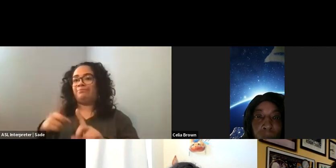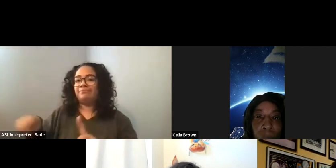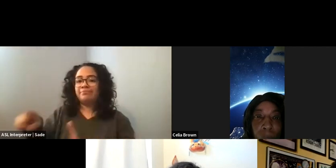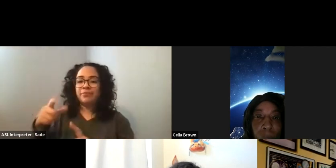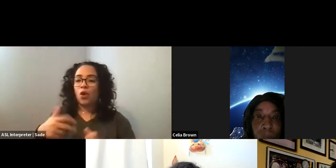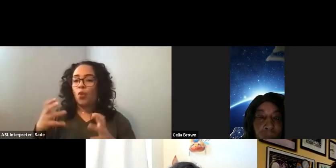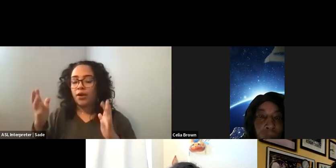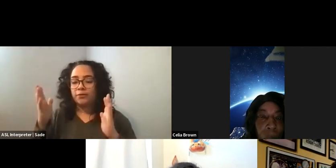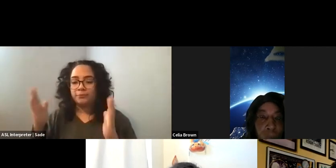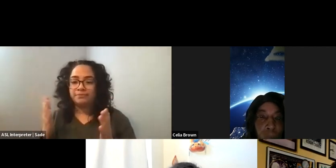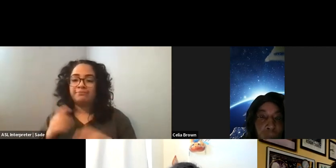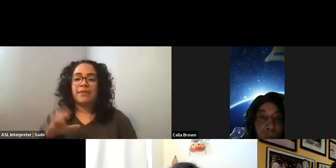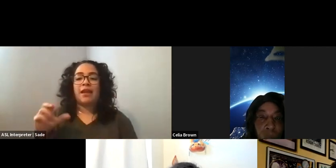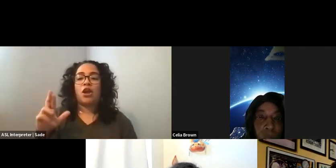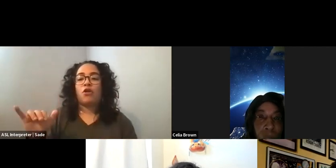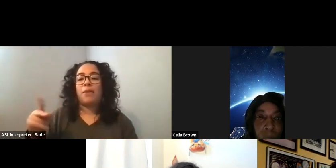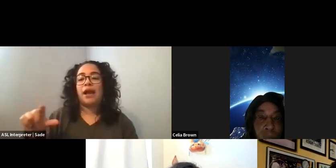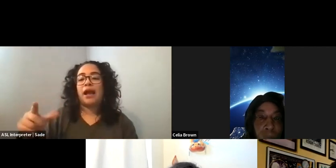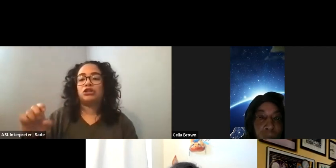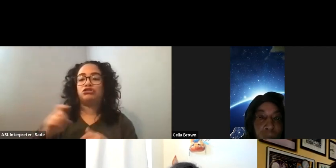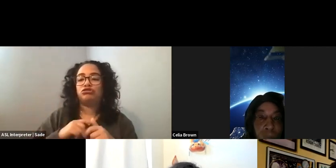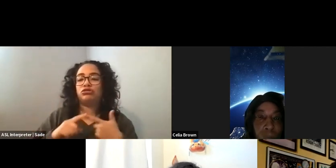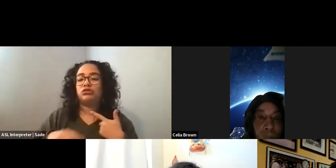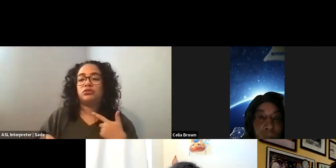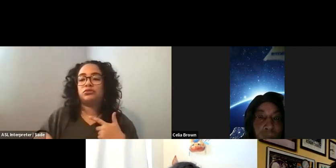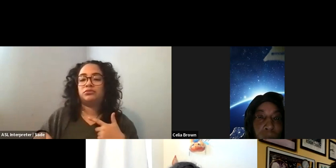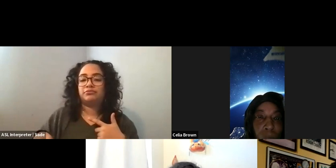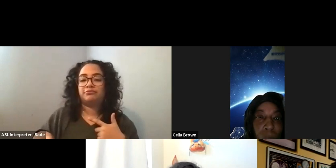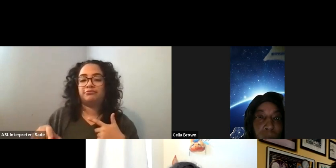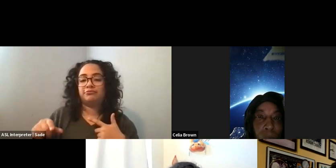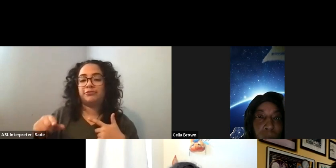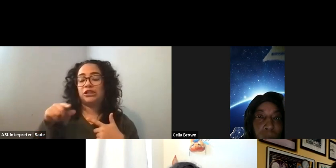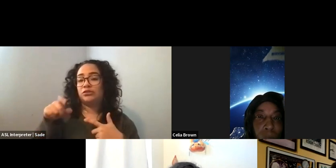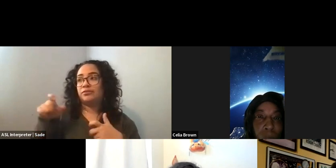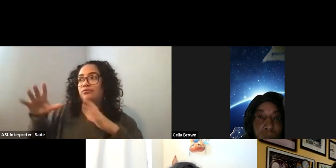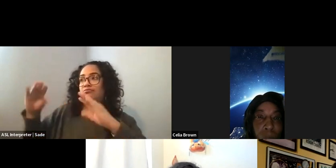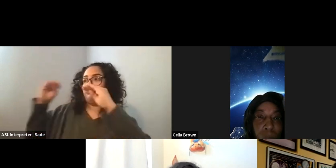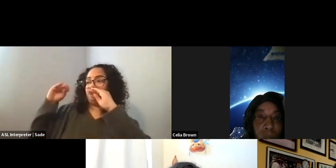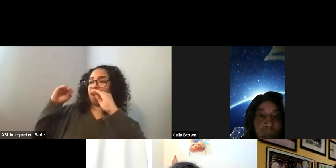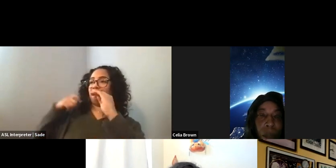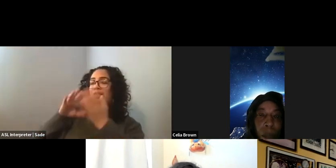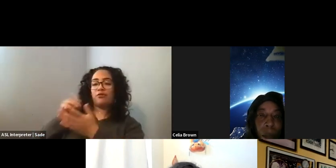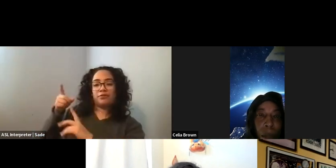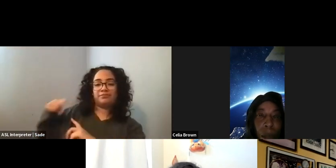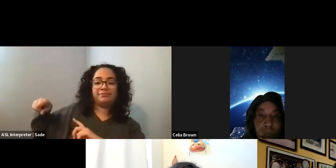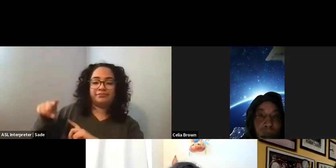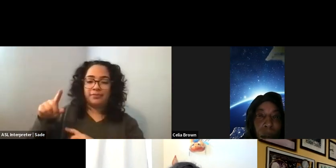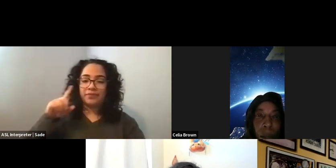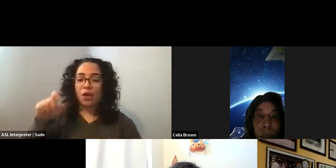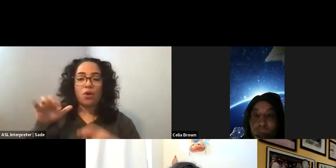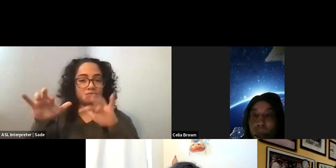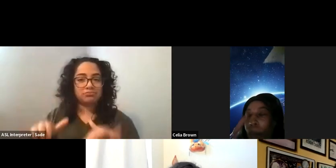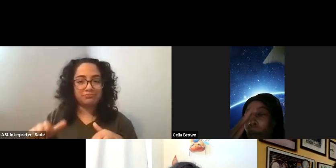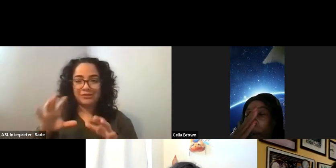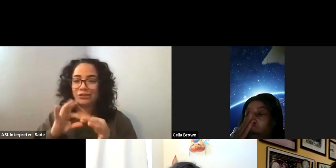Susan Raffo, and Adaku Uta as folks that I have learned from. I'm going to put a couple other folks in the